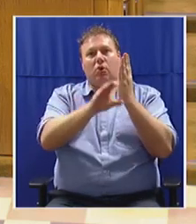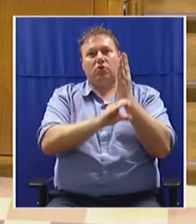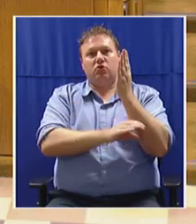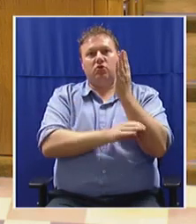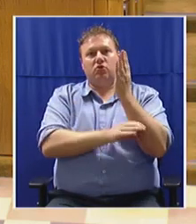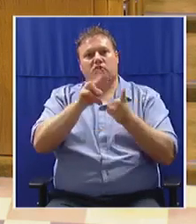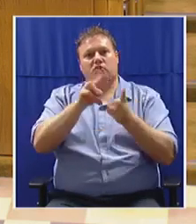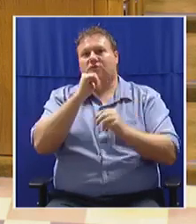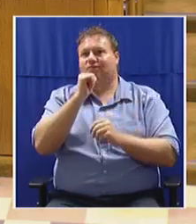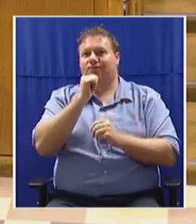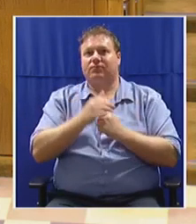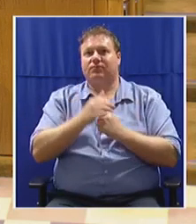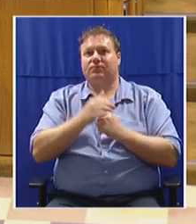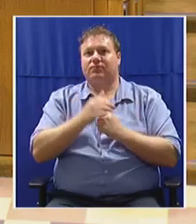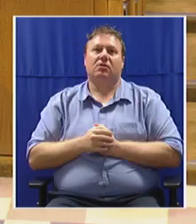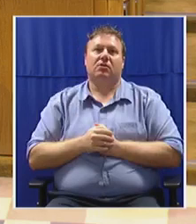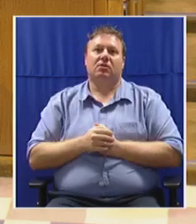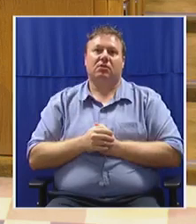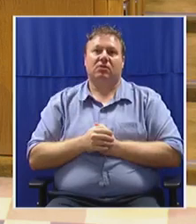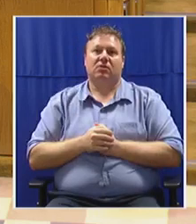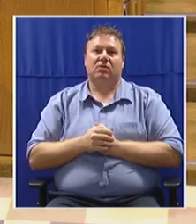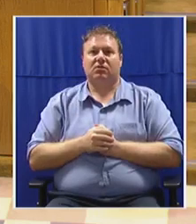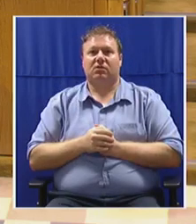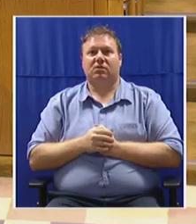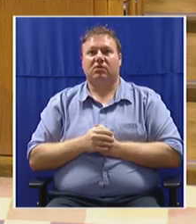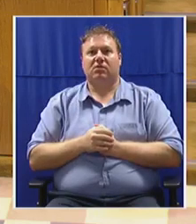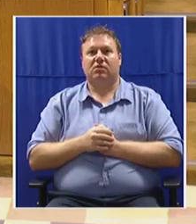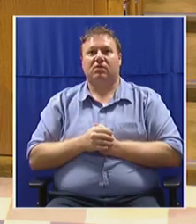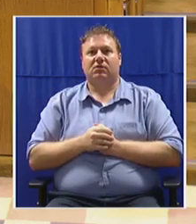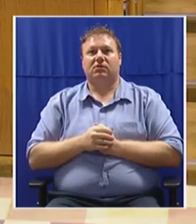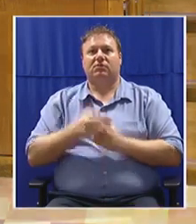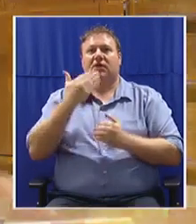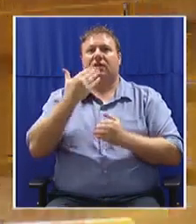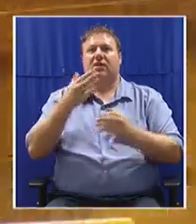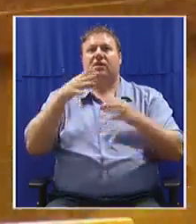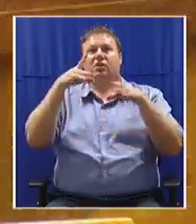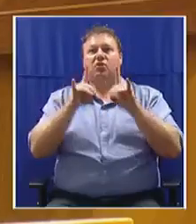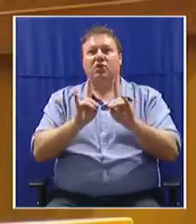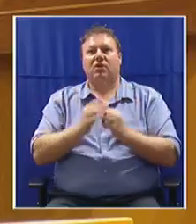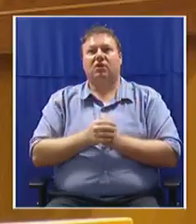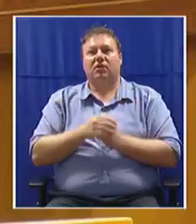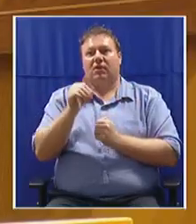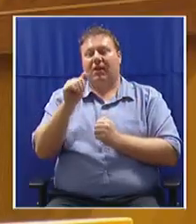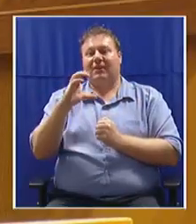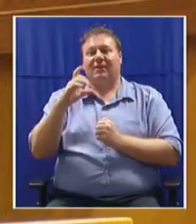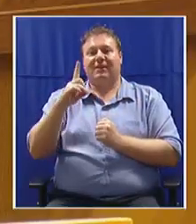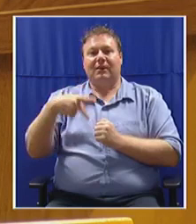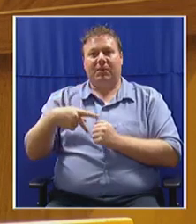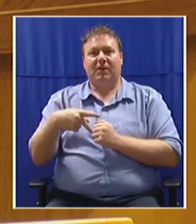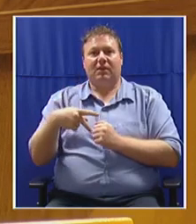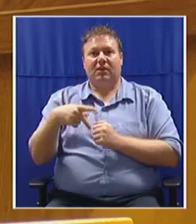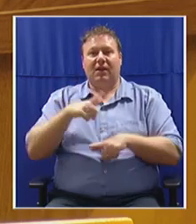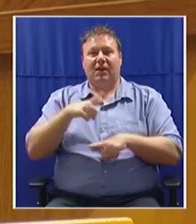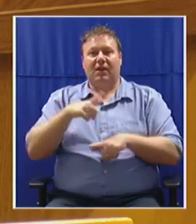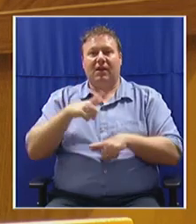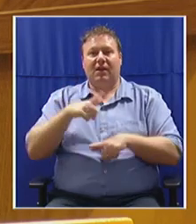Thank you, House Chair. House Chair, the ACDP appreciates that the land